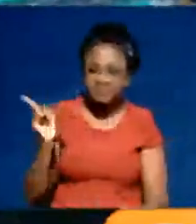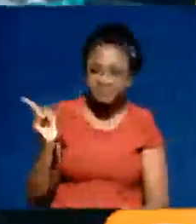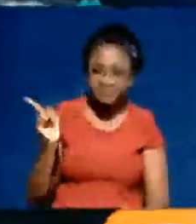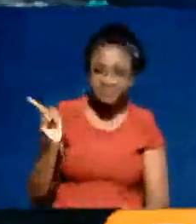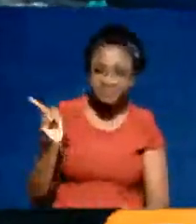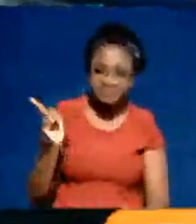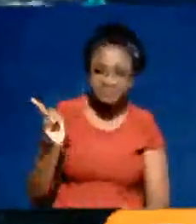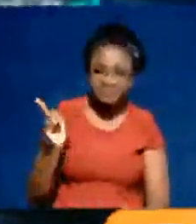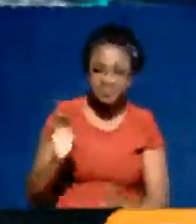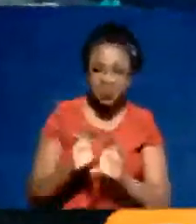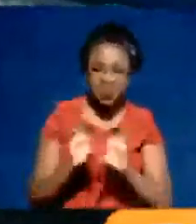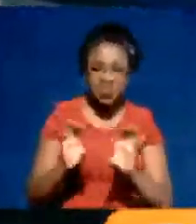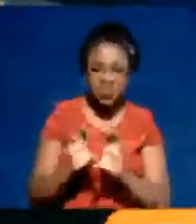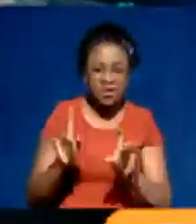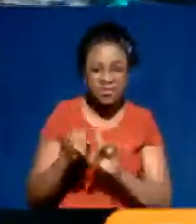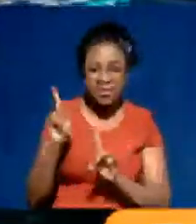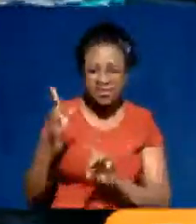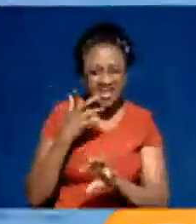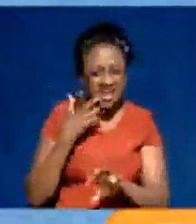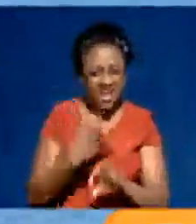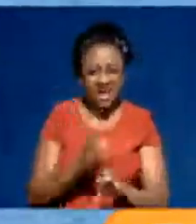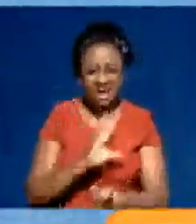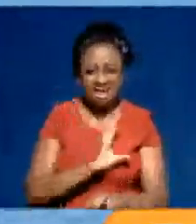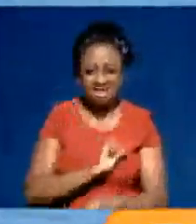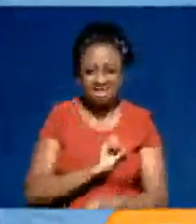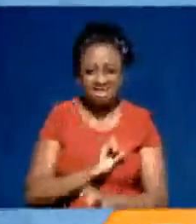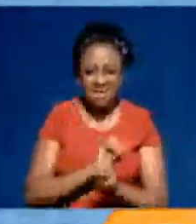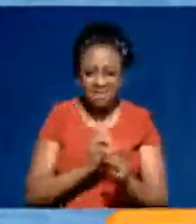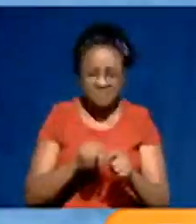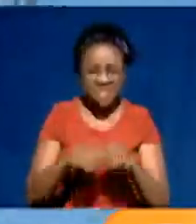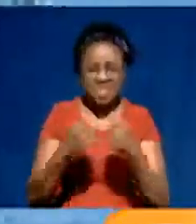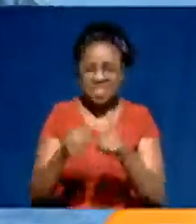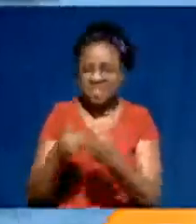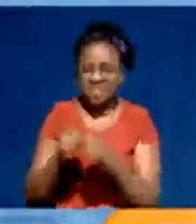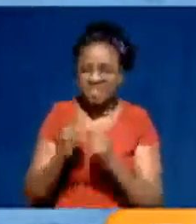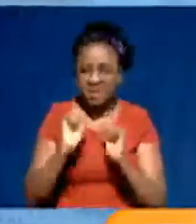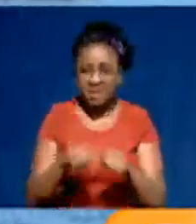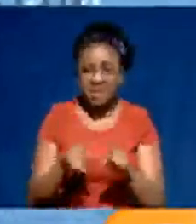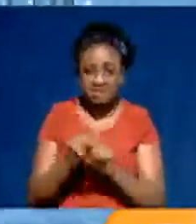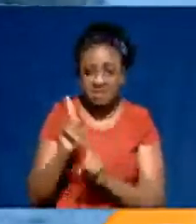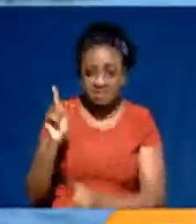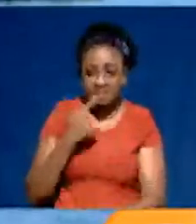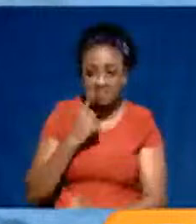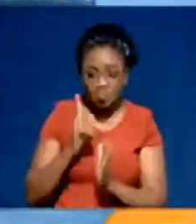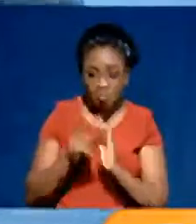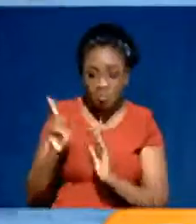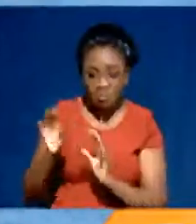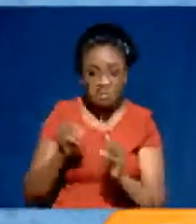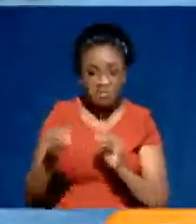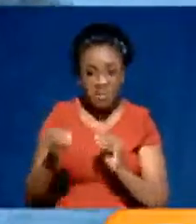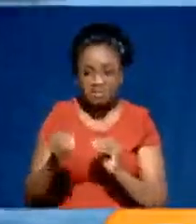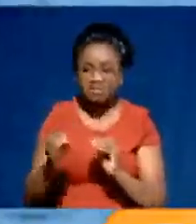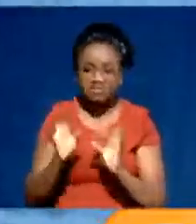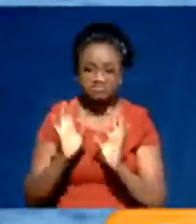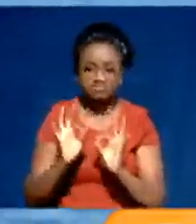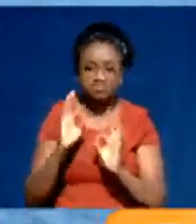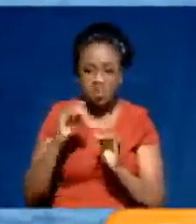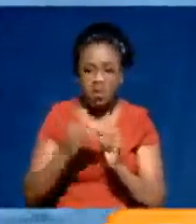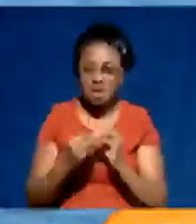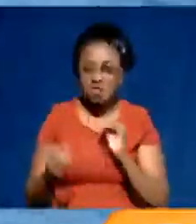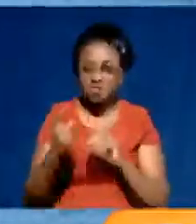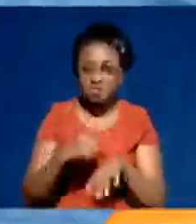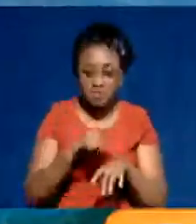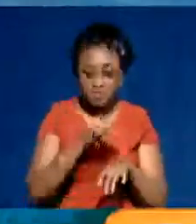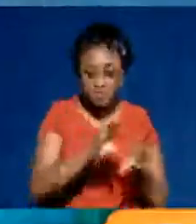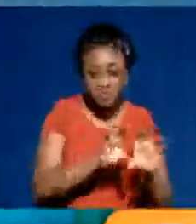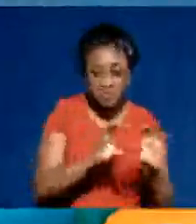withstand strong currents. Ogola also prefers the plastic cages owing to their durable nature. The wooden